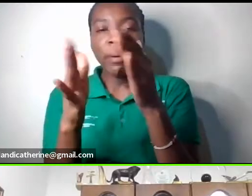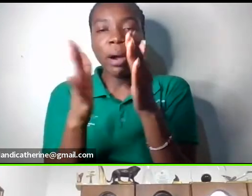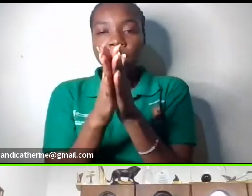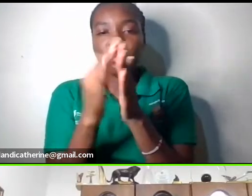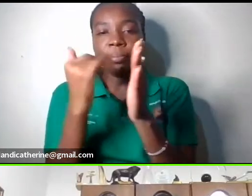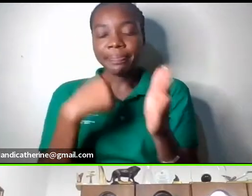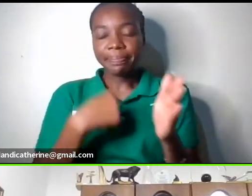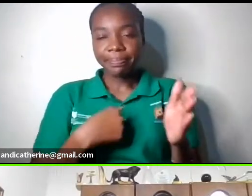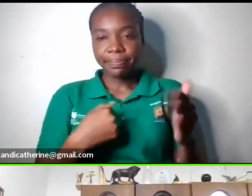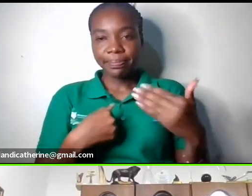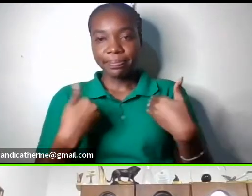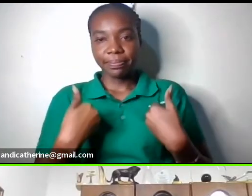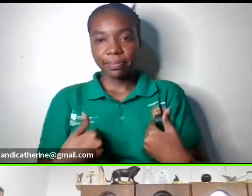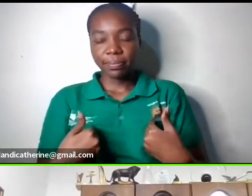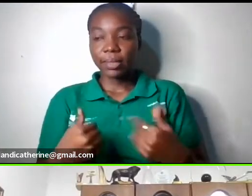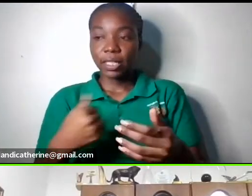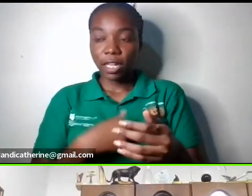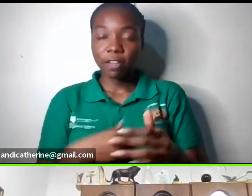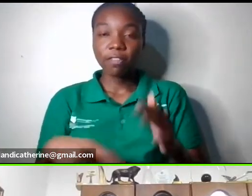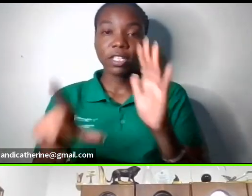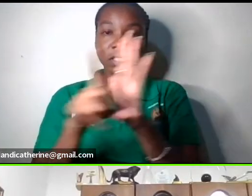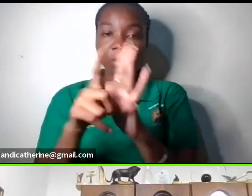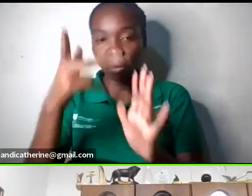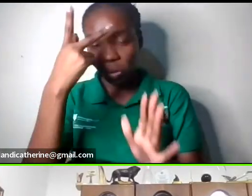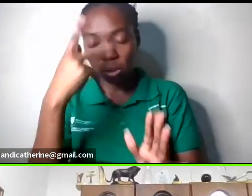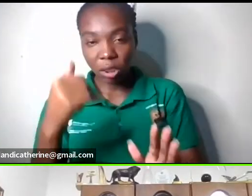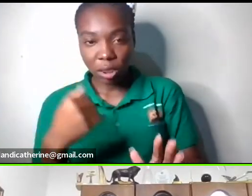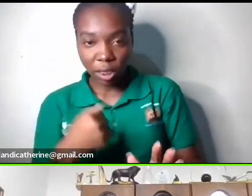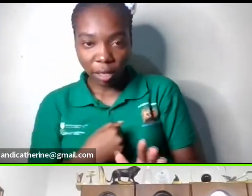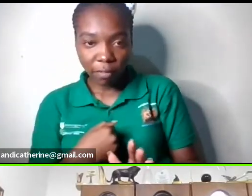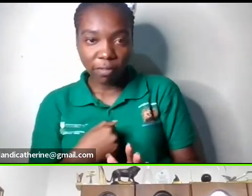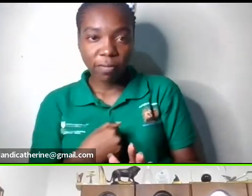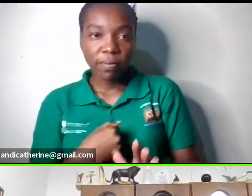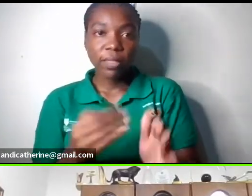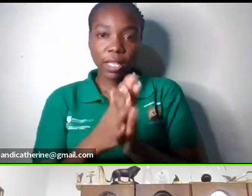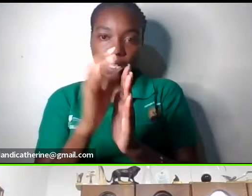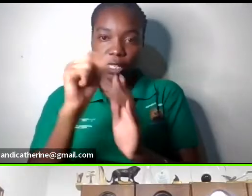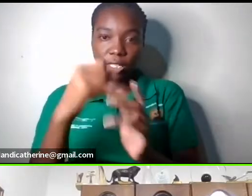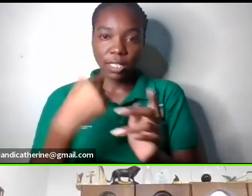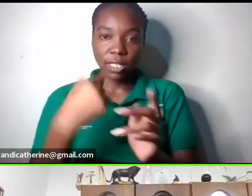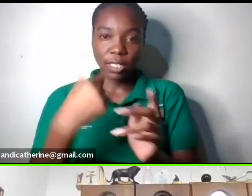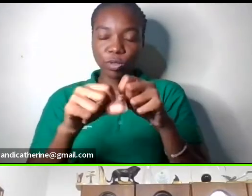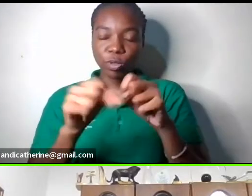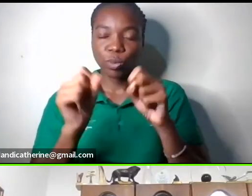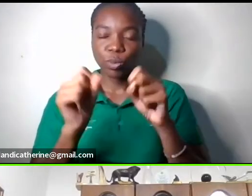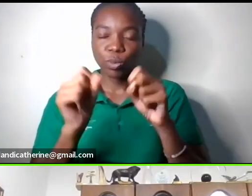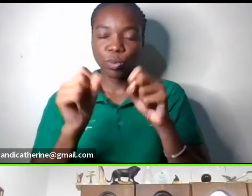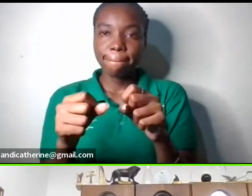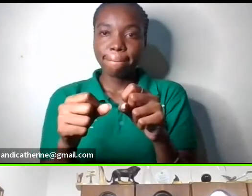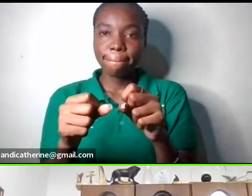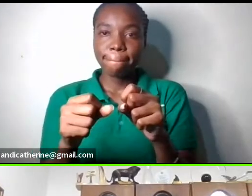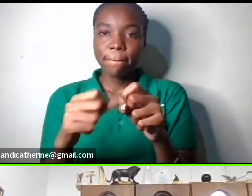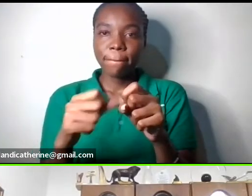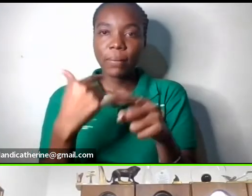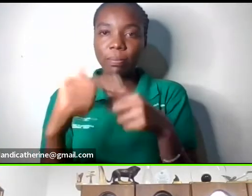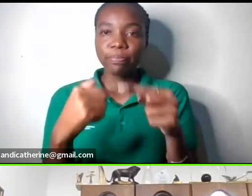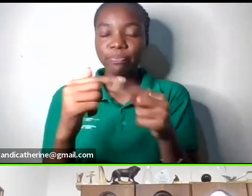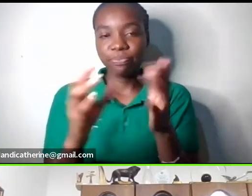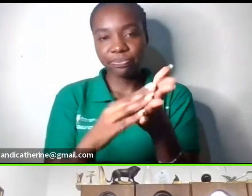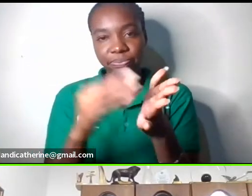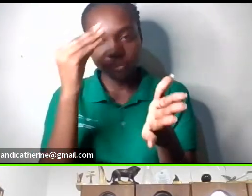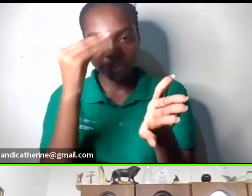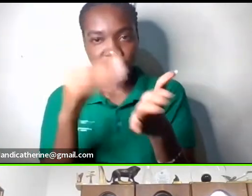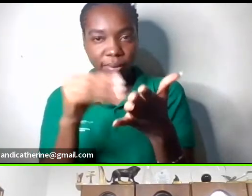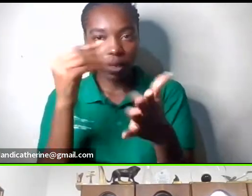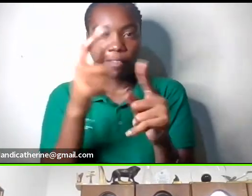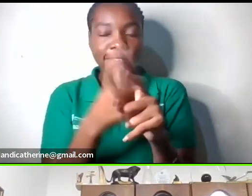the legislation, we have the policy. Yes, we may be going through learning lessons from that public-private